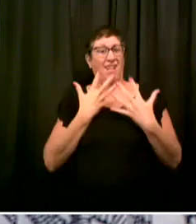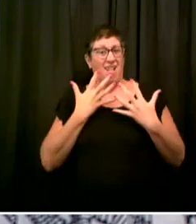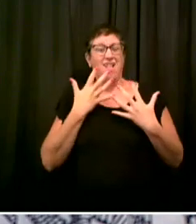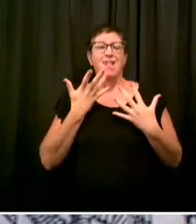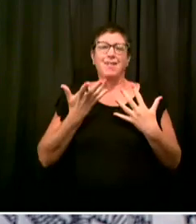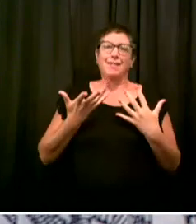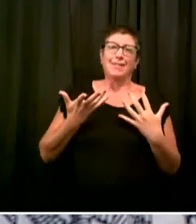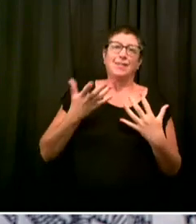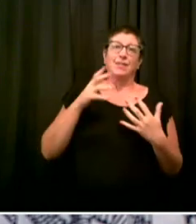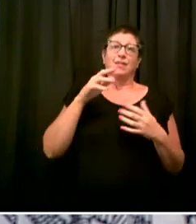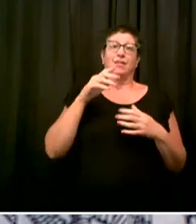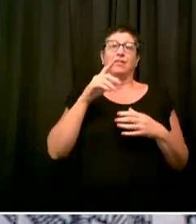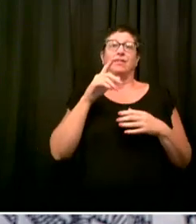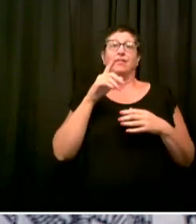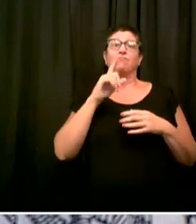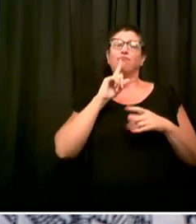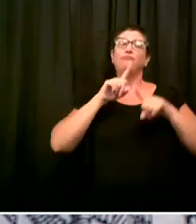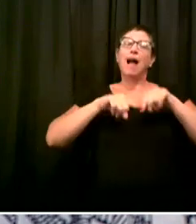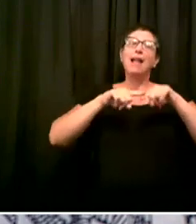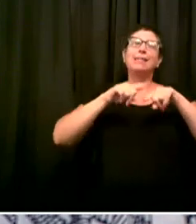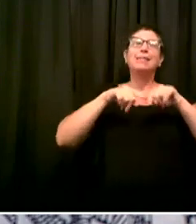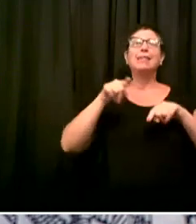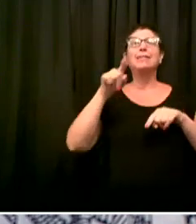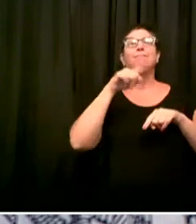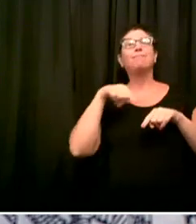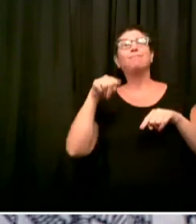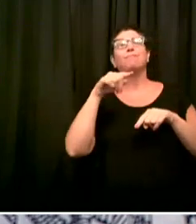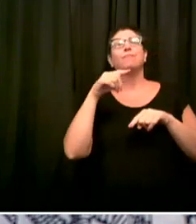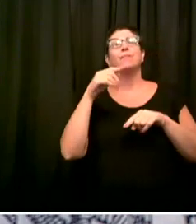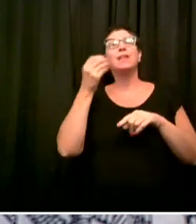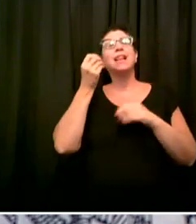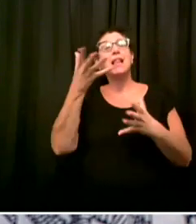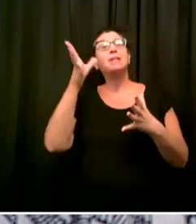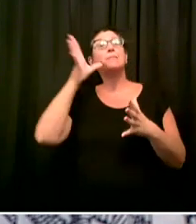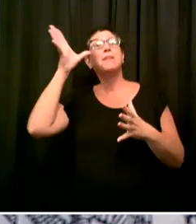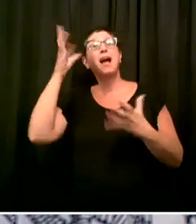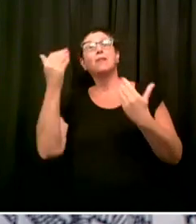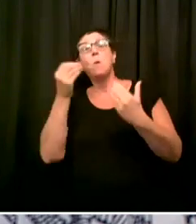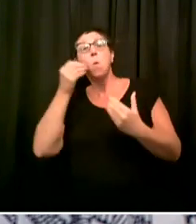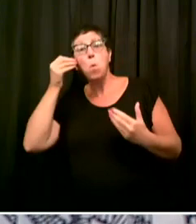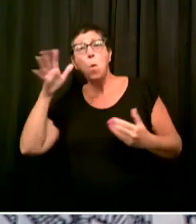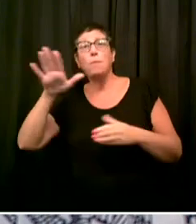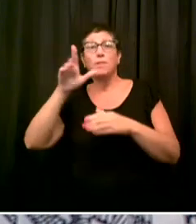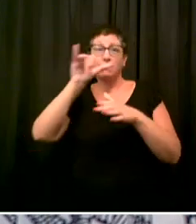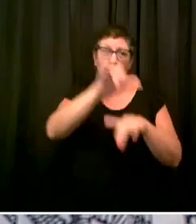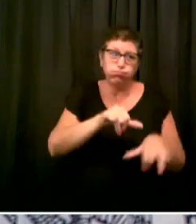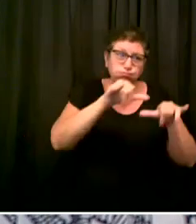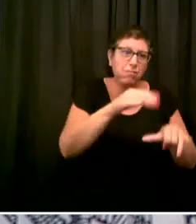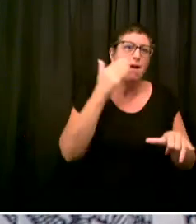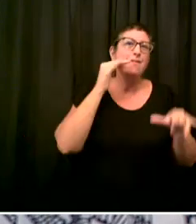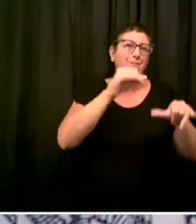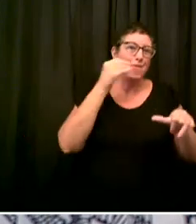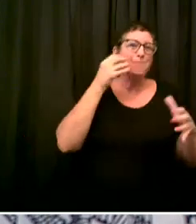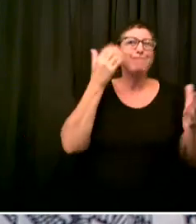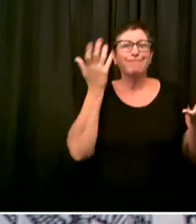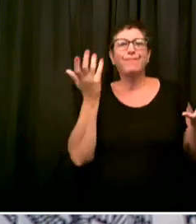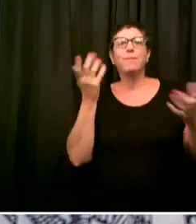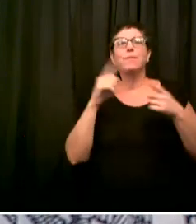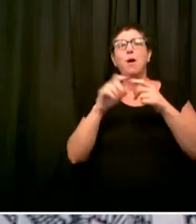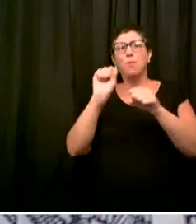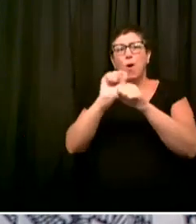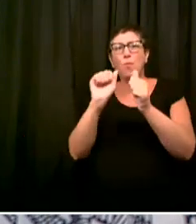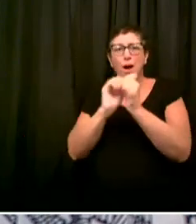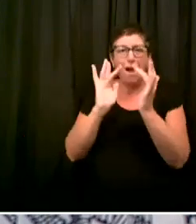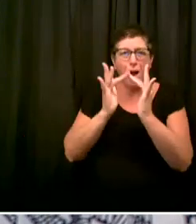There's a lot of folks at home because tragically they're unemployed. There's a lot of folks at home because their workplaces are doing all their work remotely. But there's